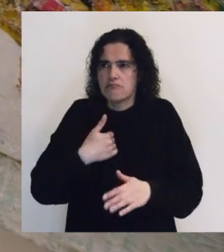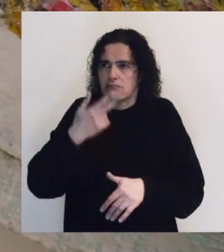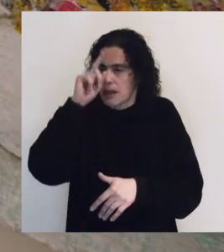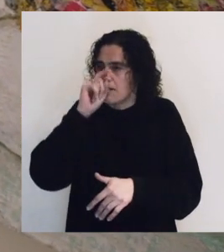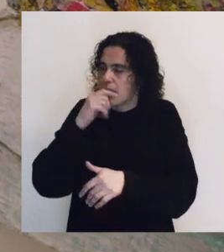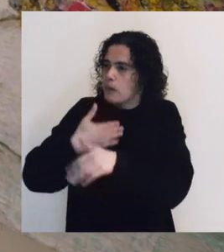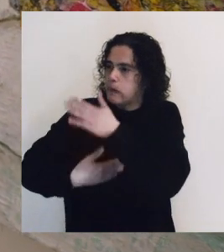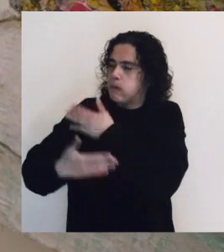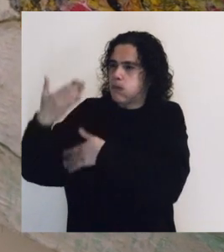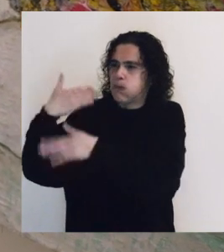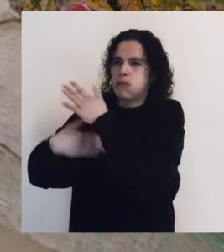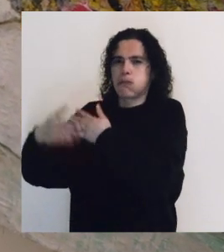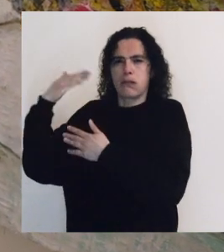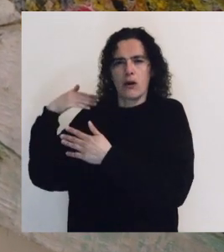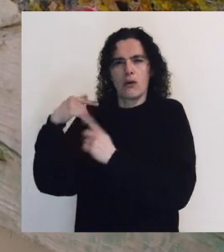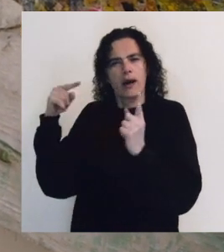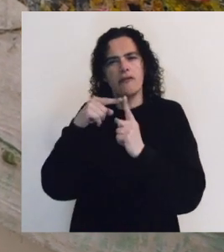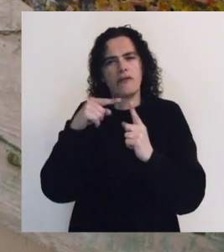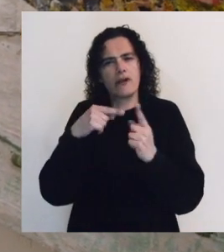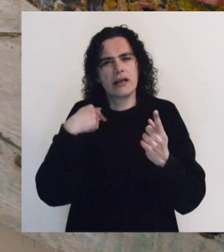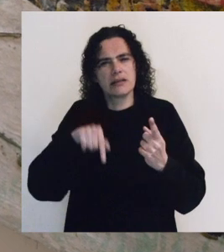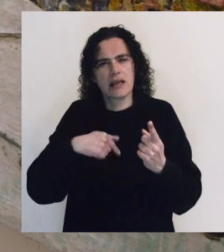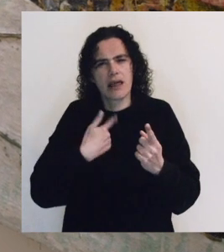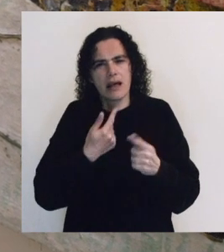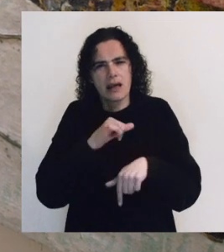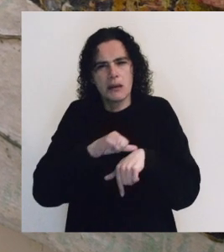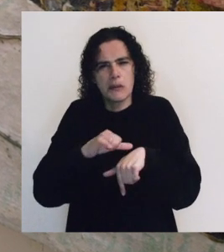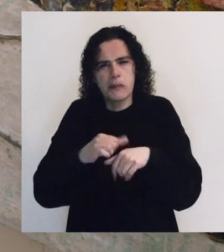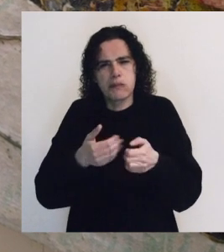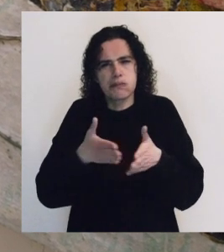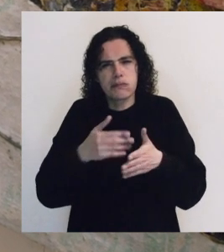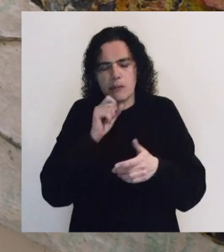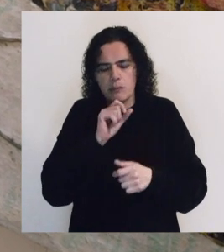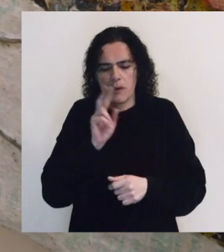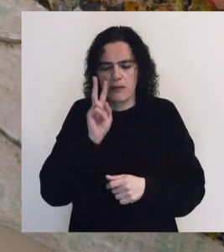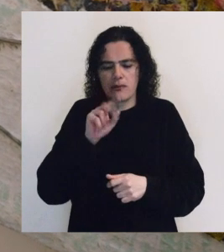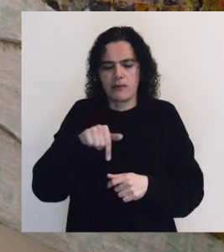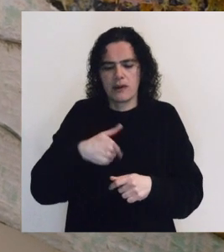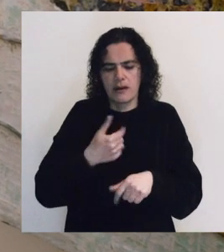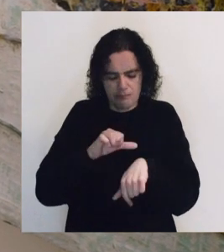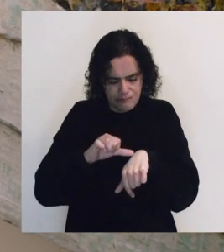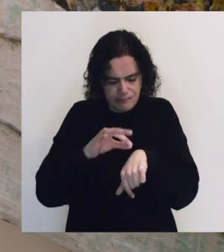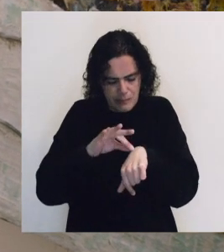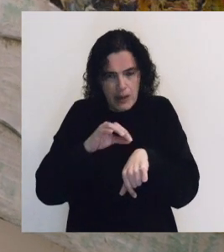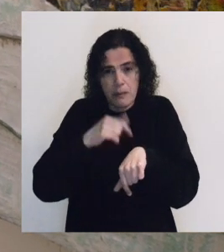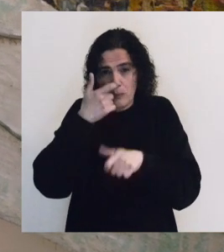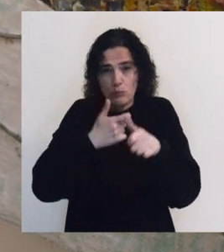us back or be a reference to this sores, this open sores that you could see on the